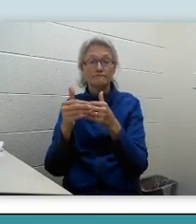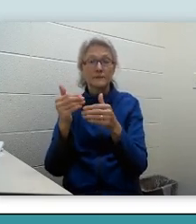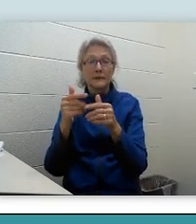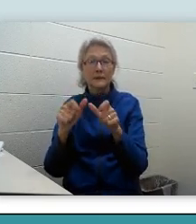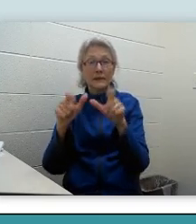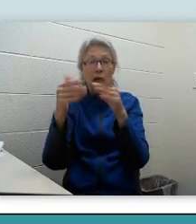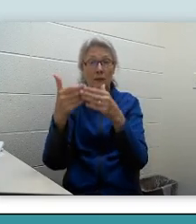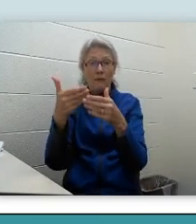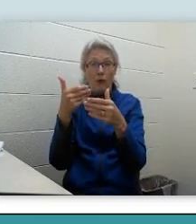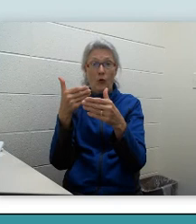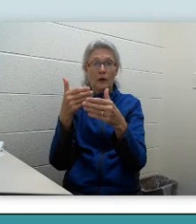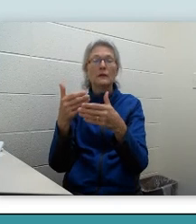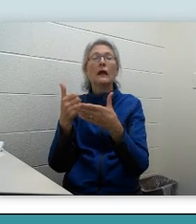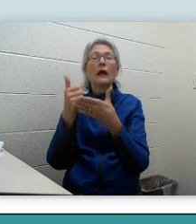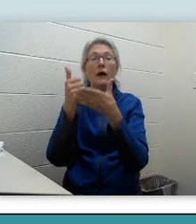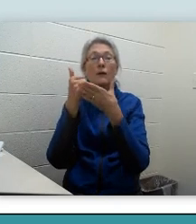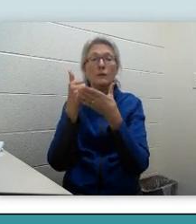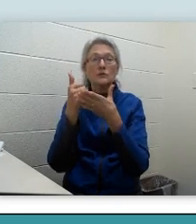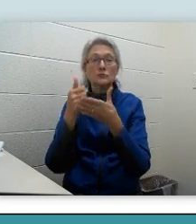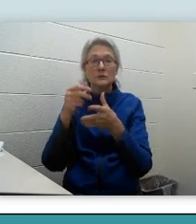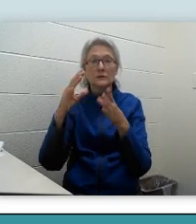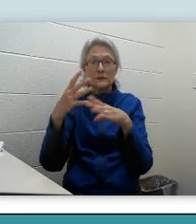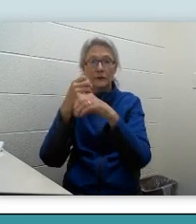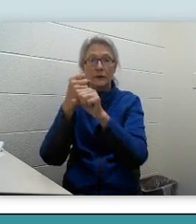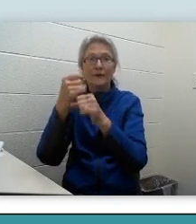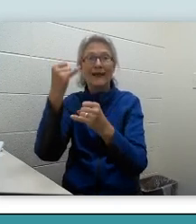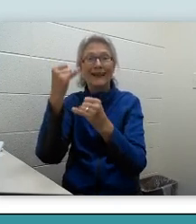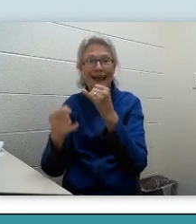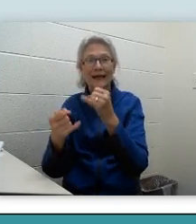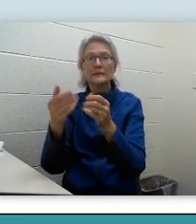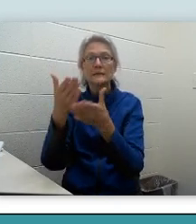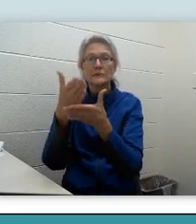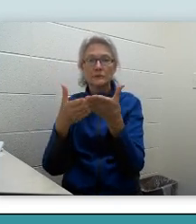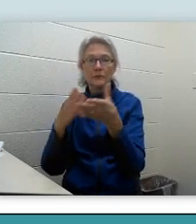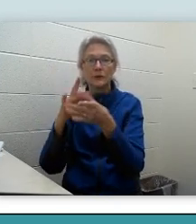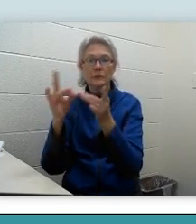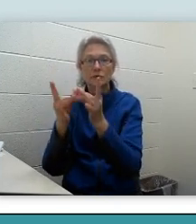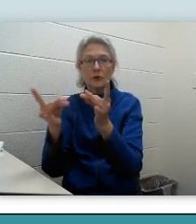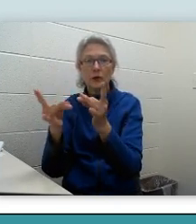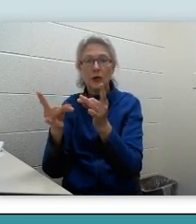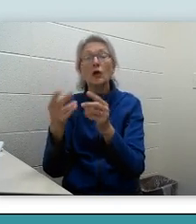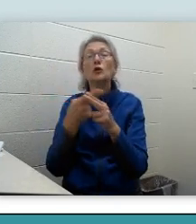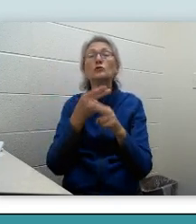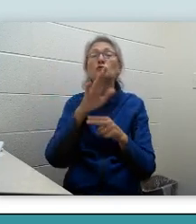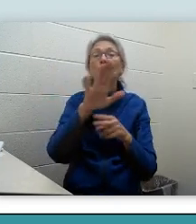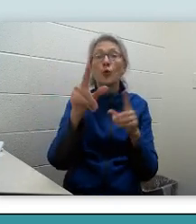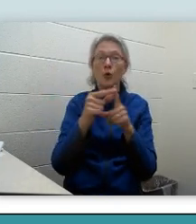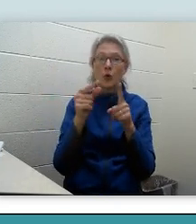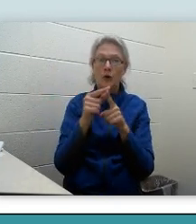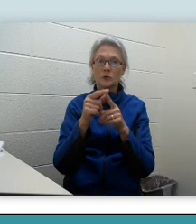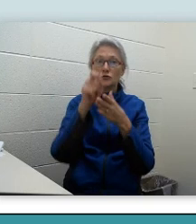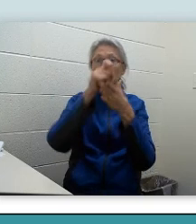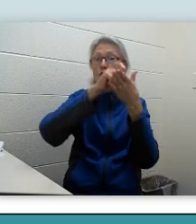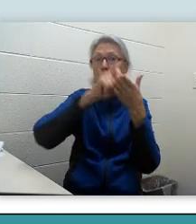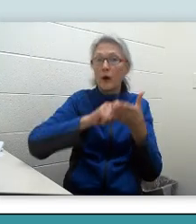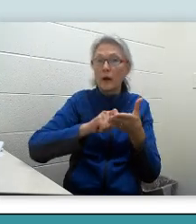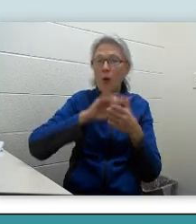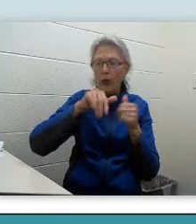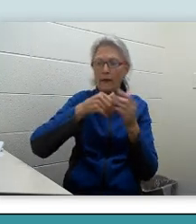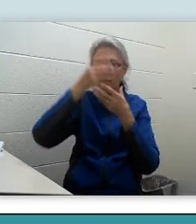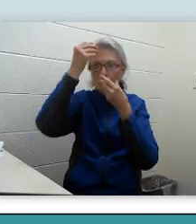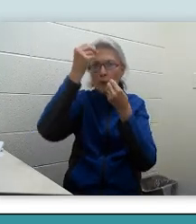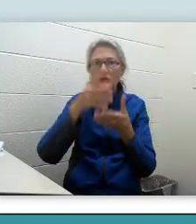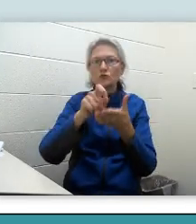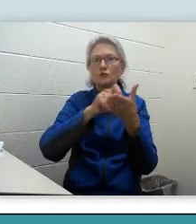our summary for the last half. Using your own words, you can take all of that information and try to